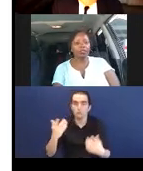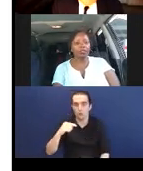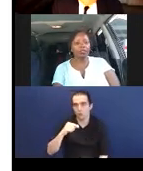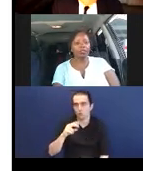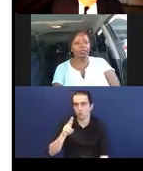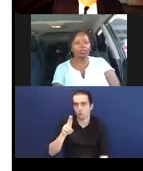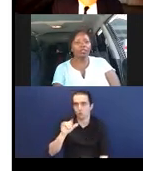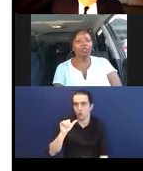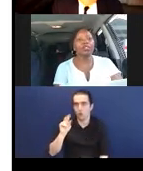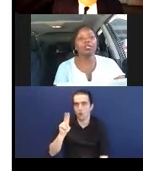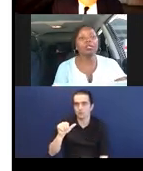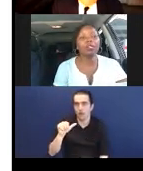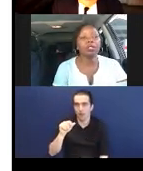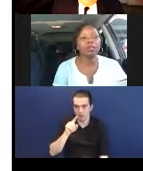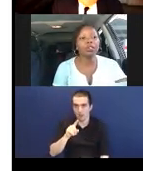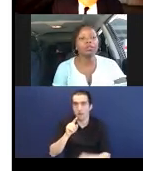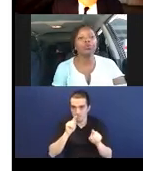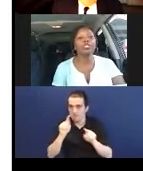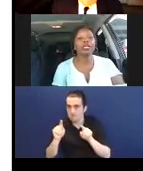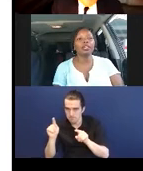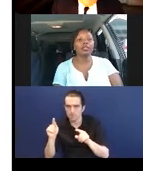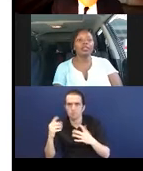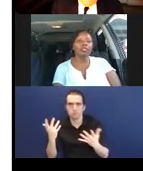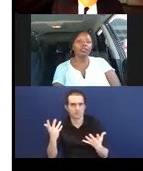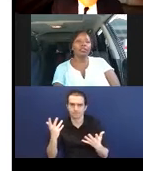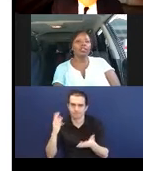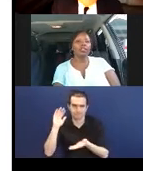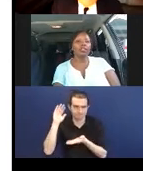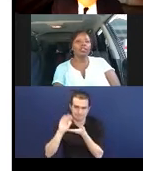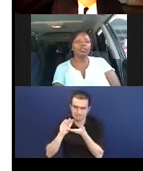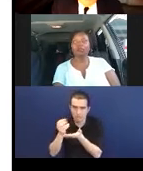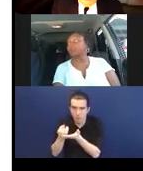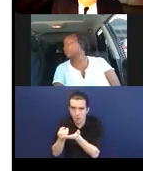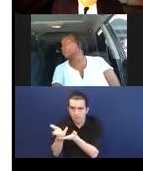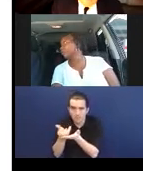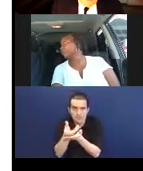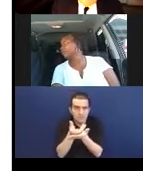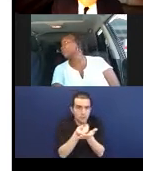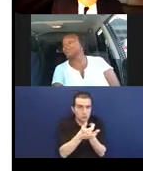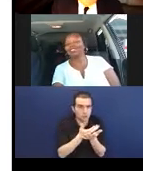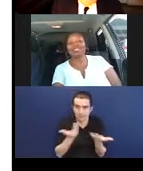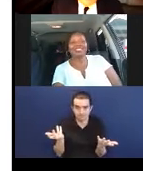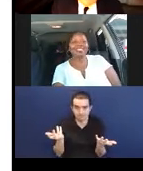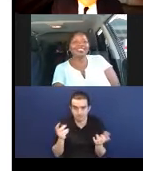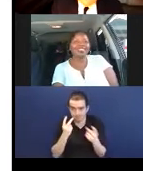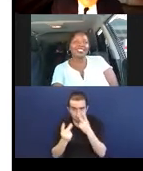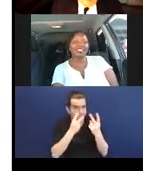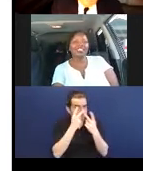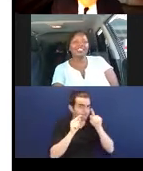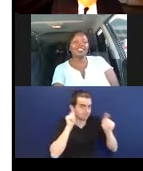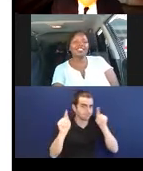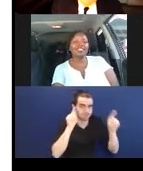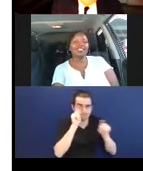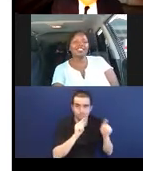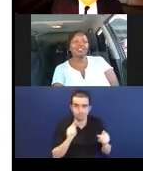Could everyone who's not presenting mute their microphone, please? We're getting feedback because someone's got their microphone